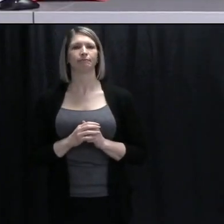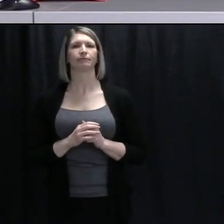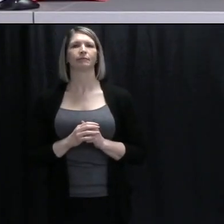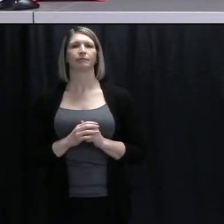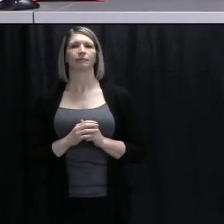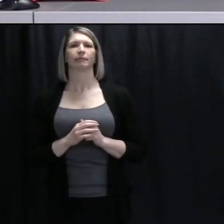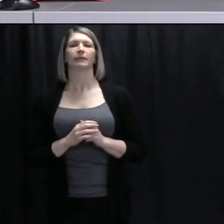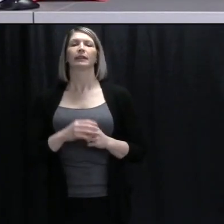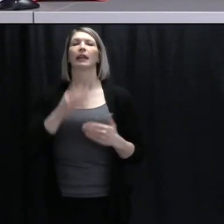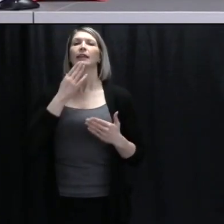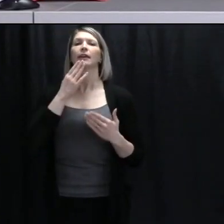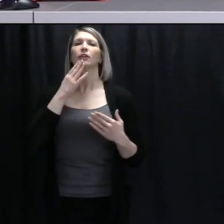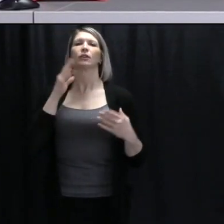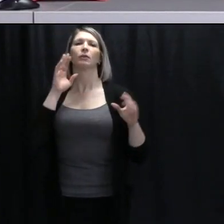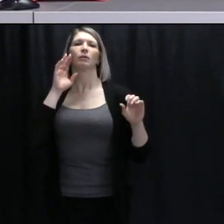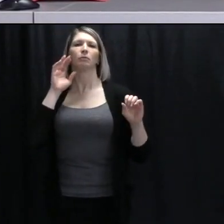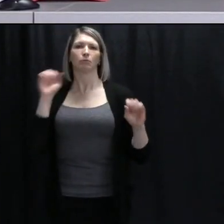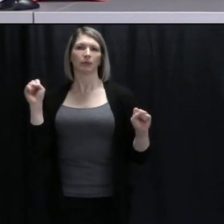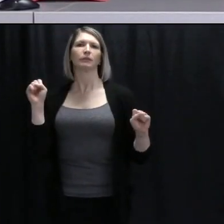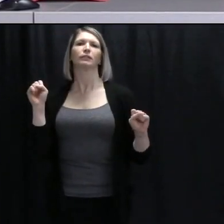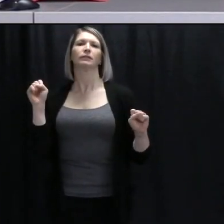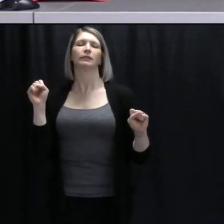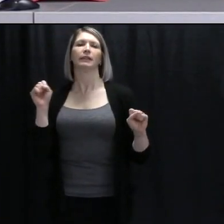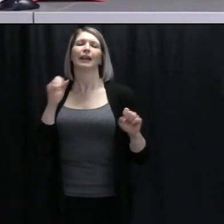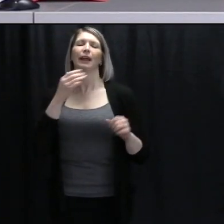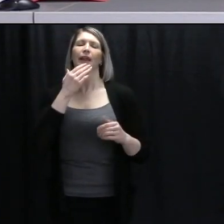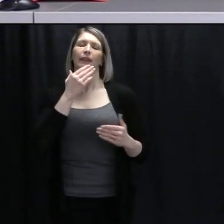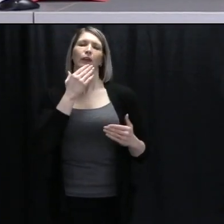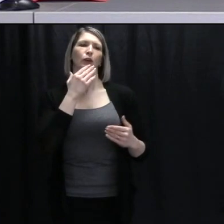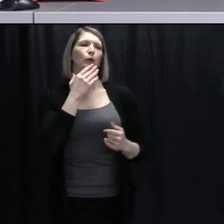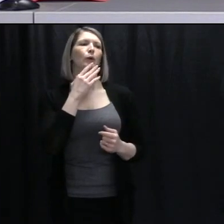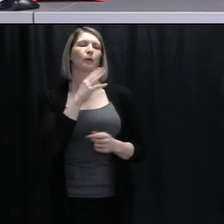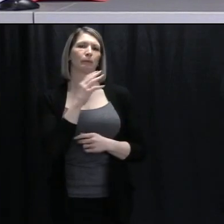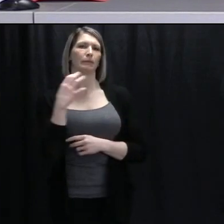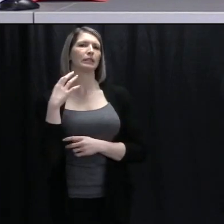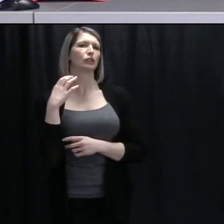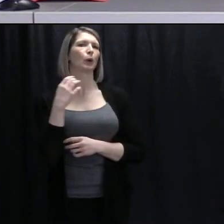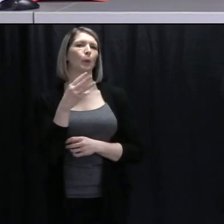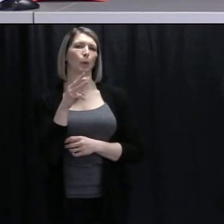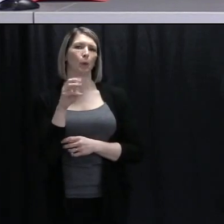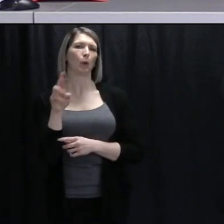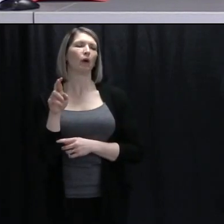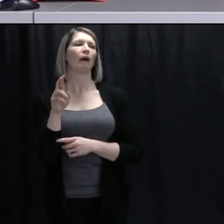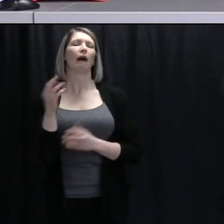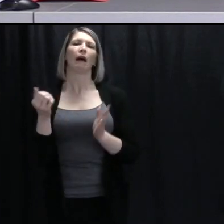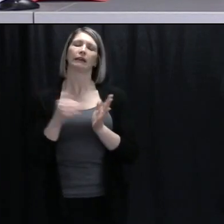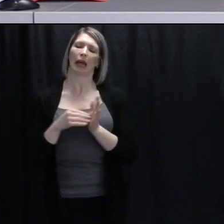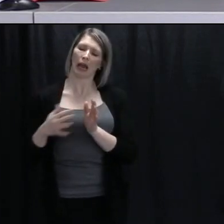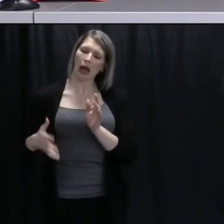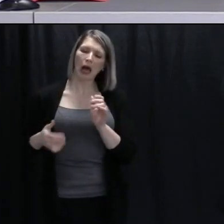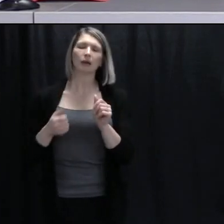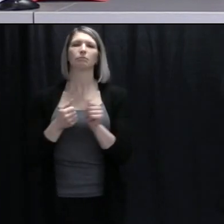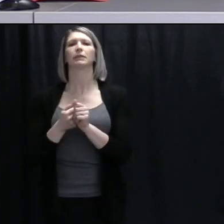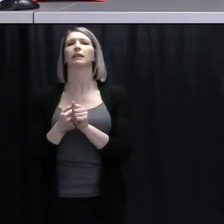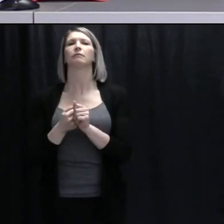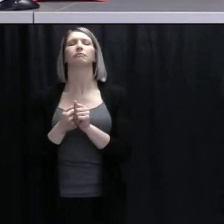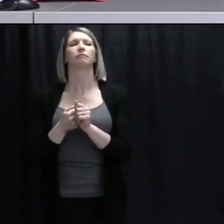the information and the update on our K-12 system. It is really another example of how we're addressing both student